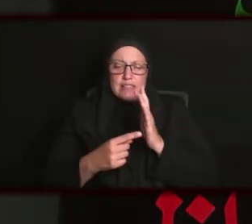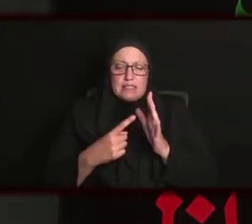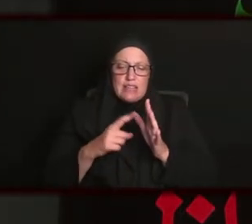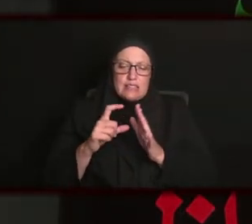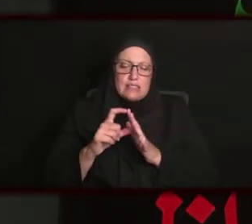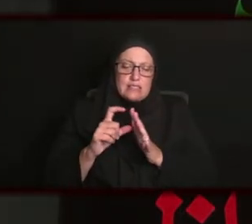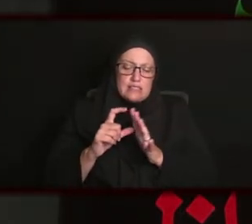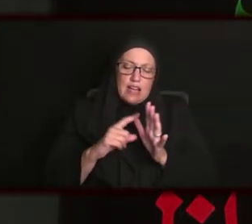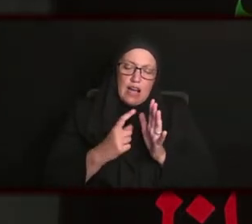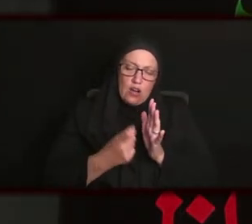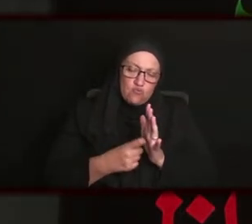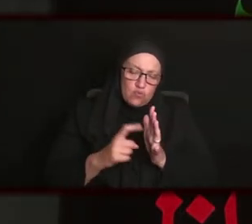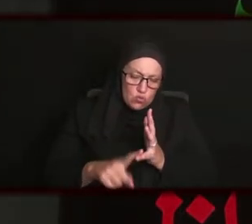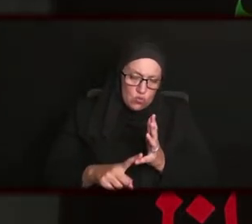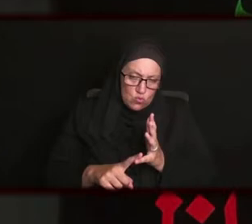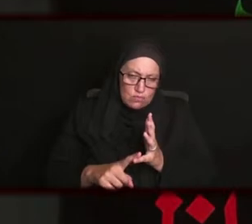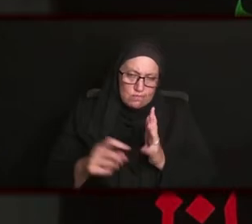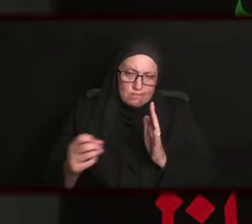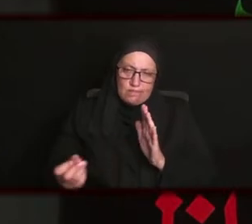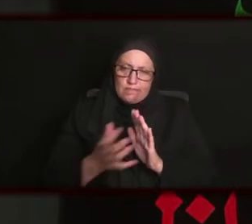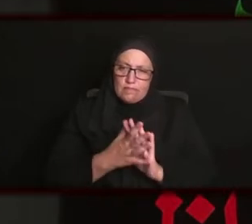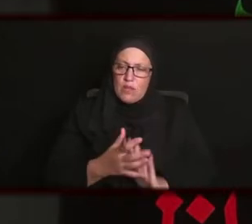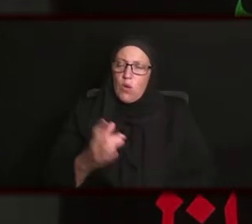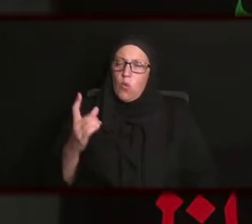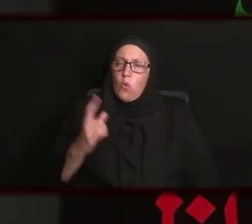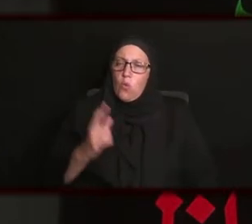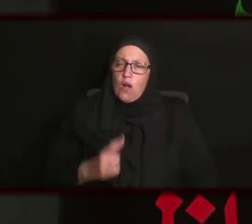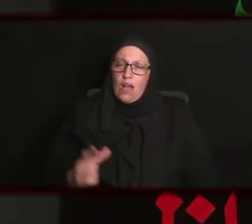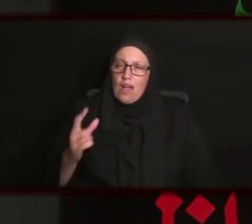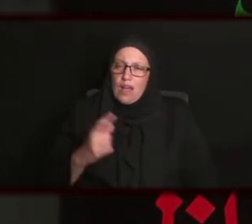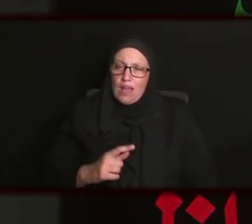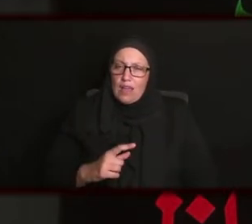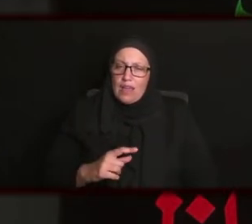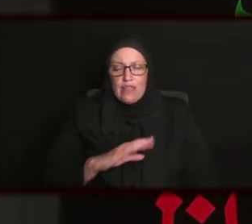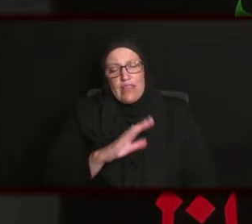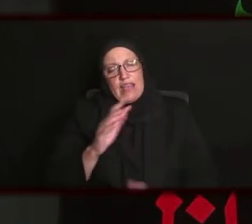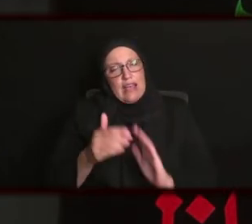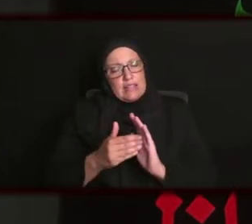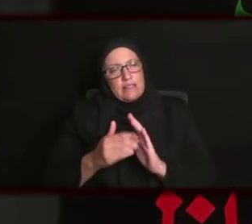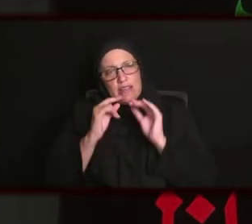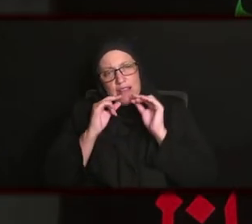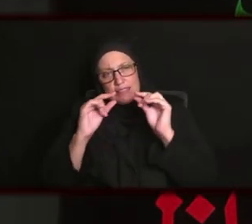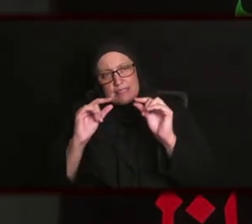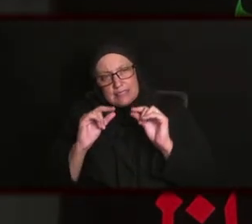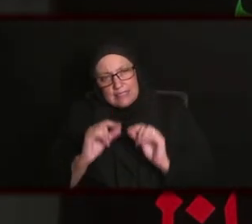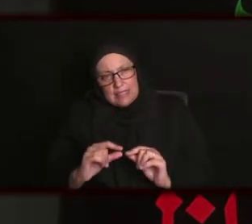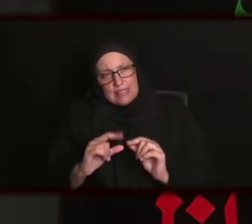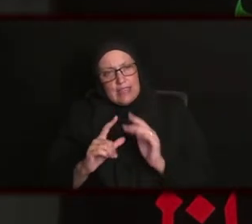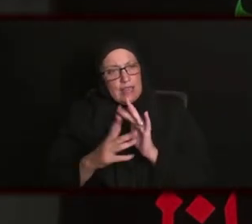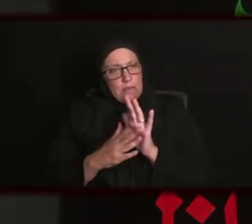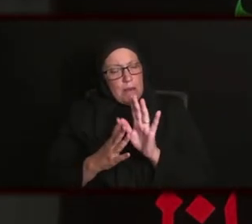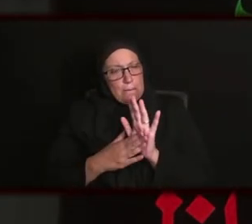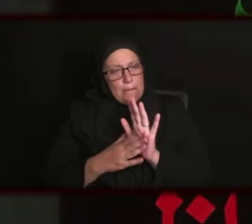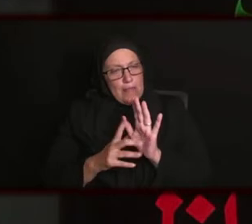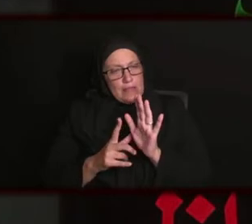up here is because at the end of this hadith, Imam al-Sadiq also advises and he